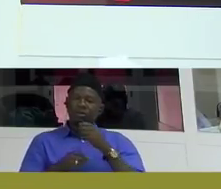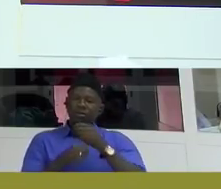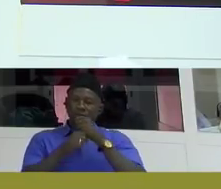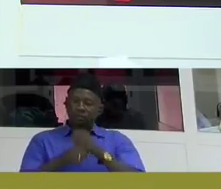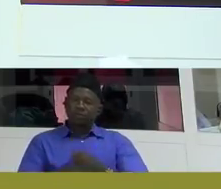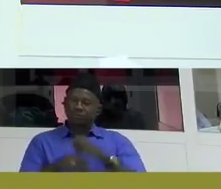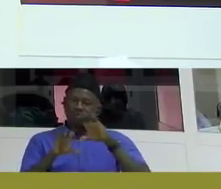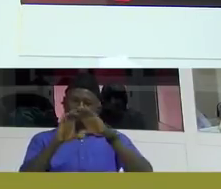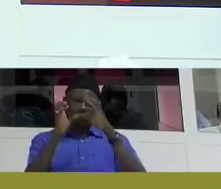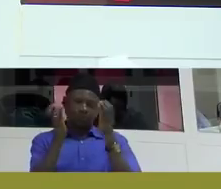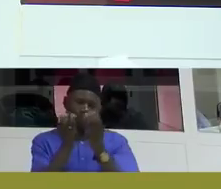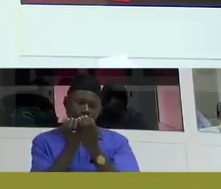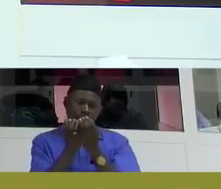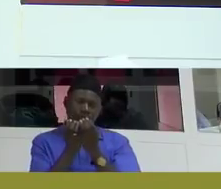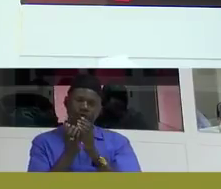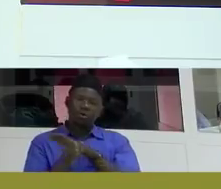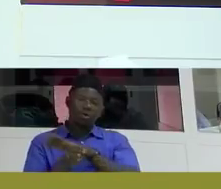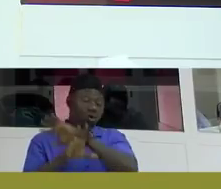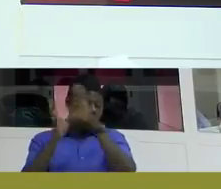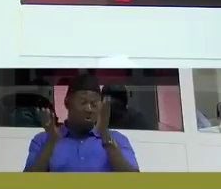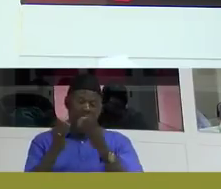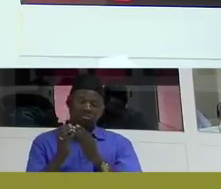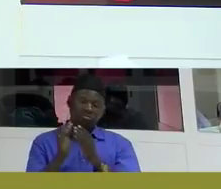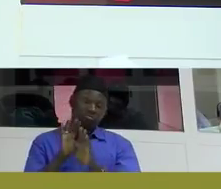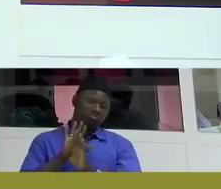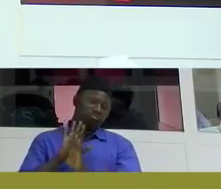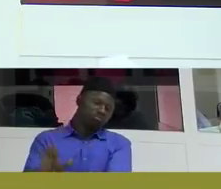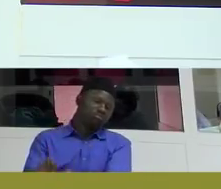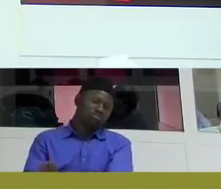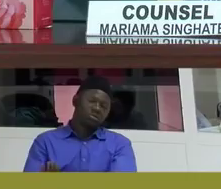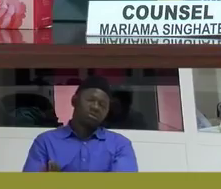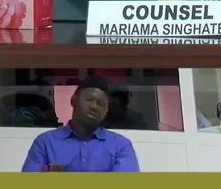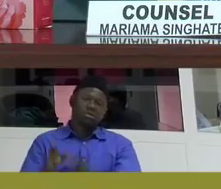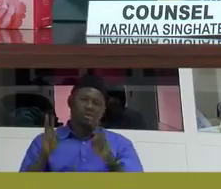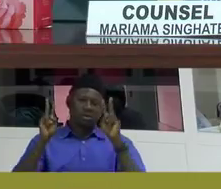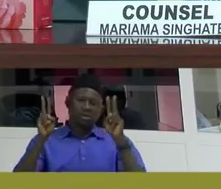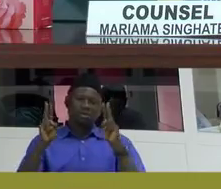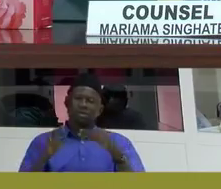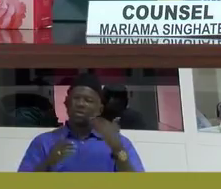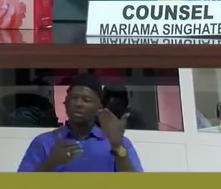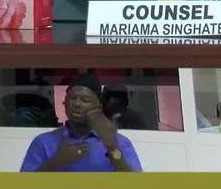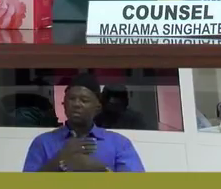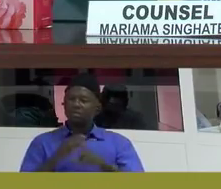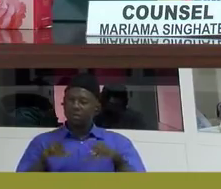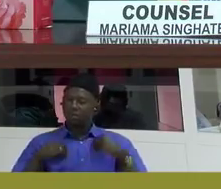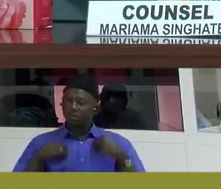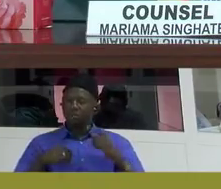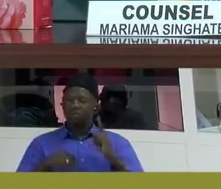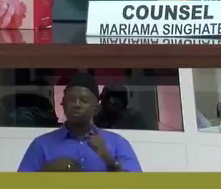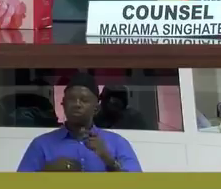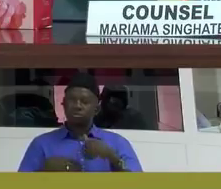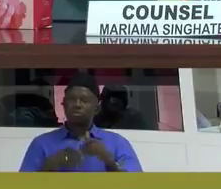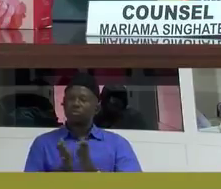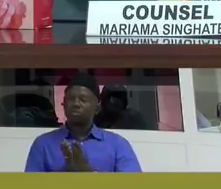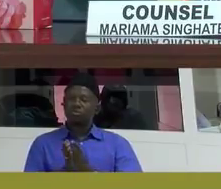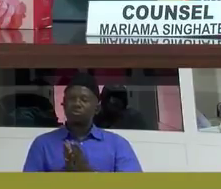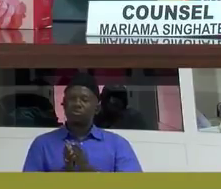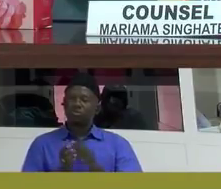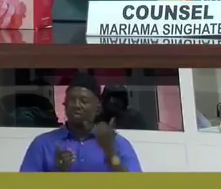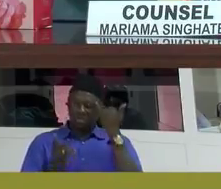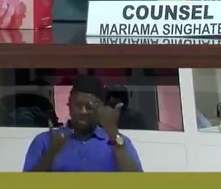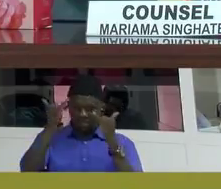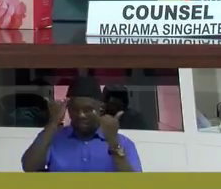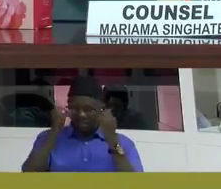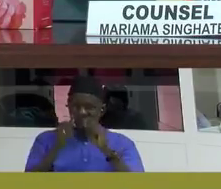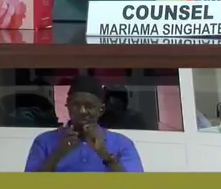never honored one initiative. In fact, in page 31 of your book,